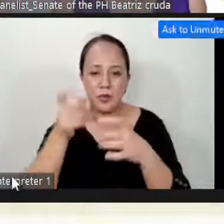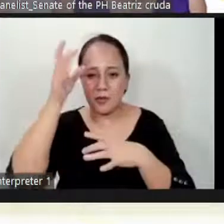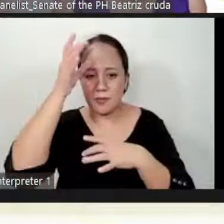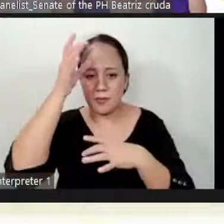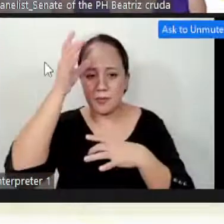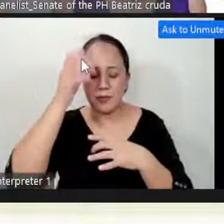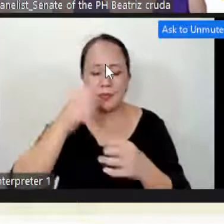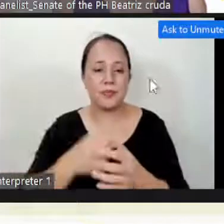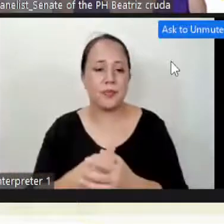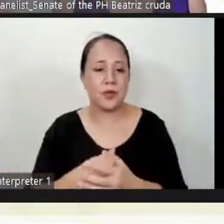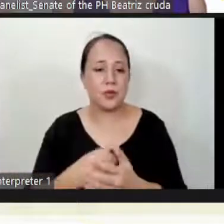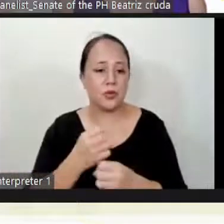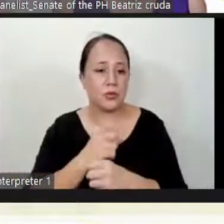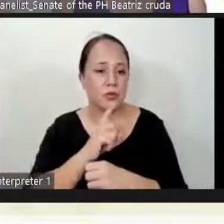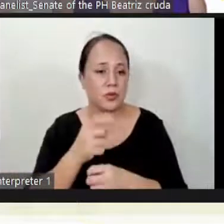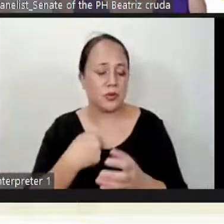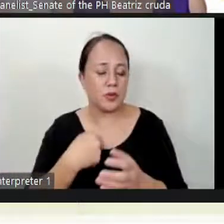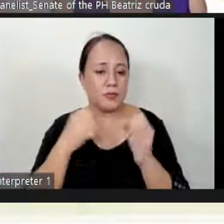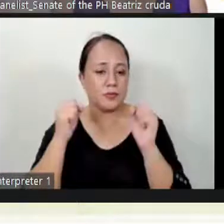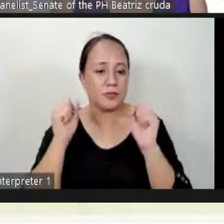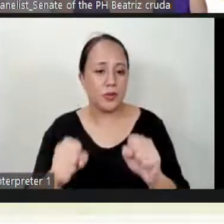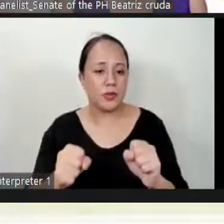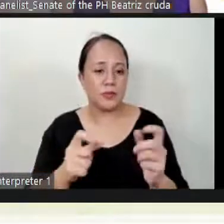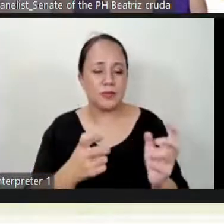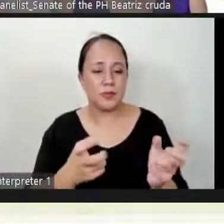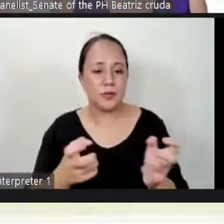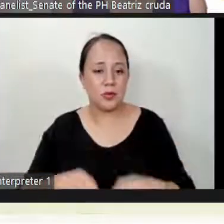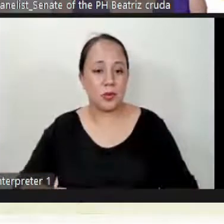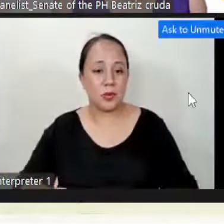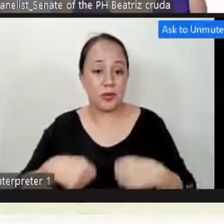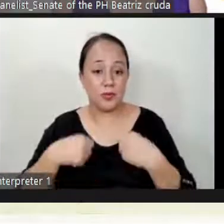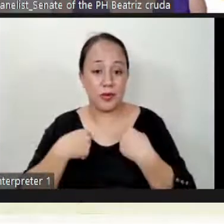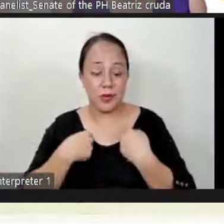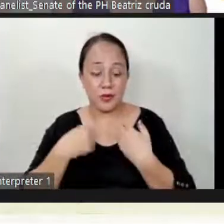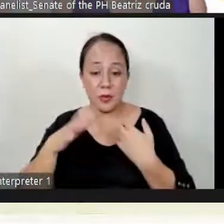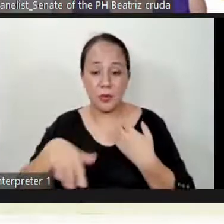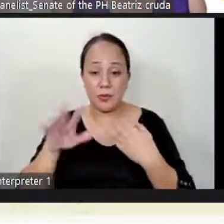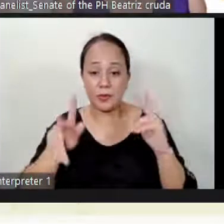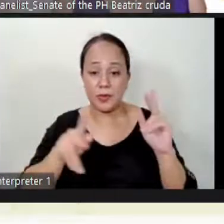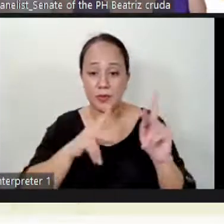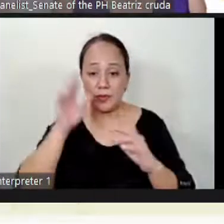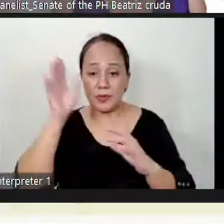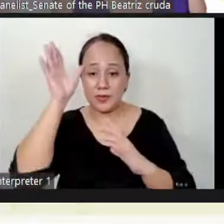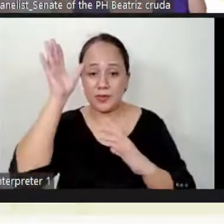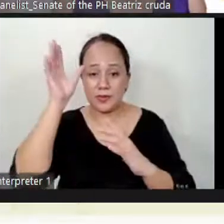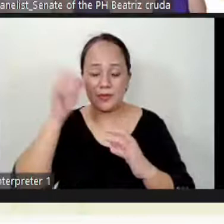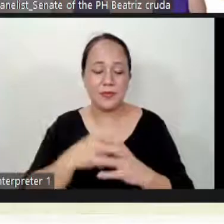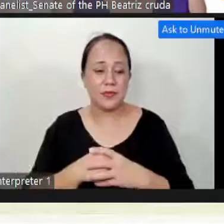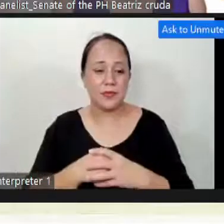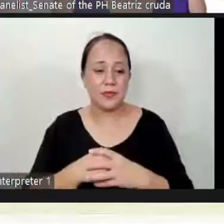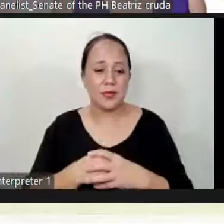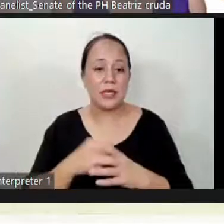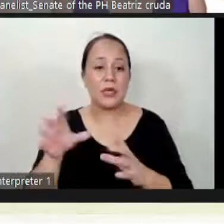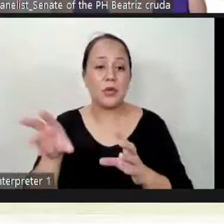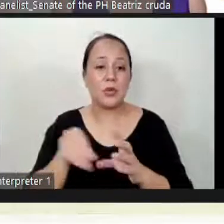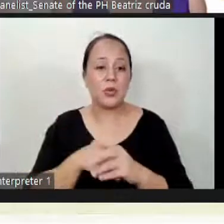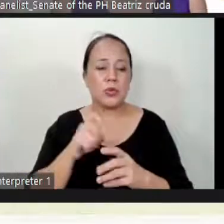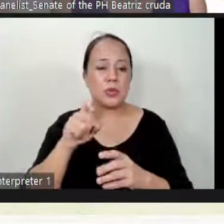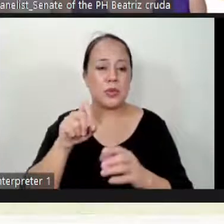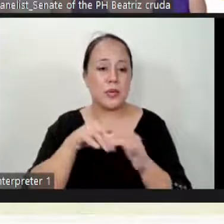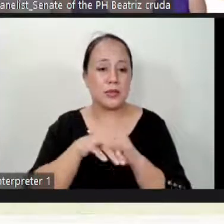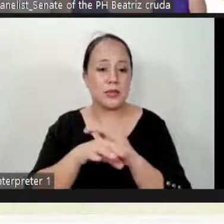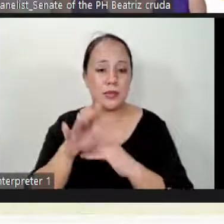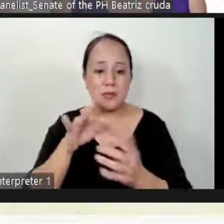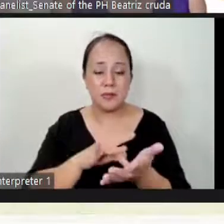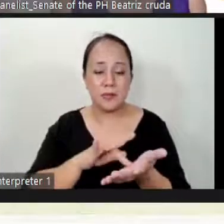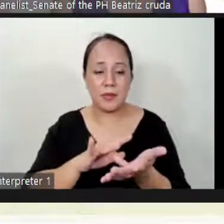cancers to ensure highest possible chance of survival among people with cancer. It will include quick access to